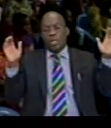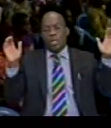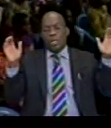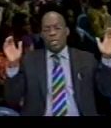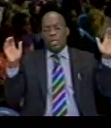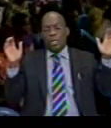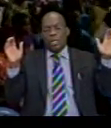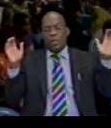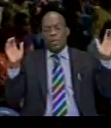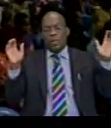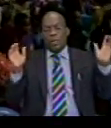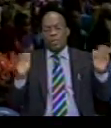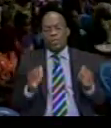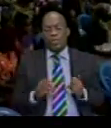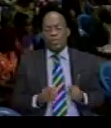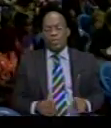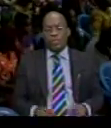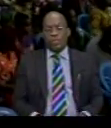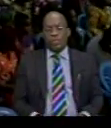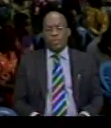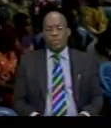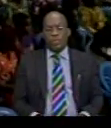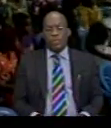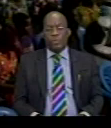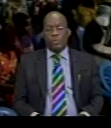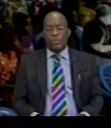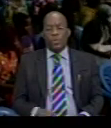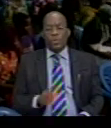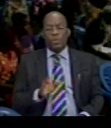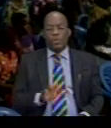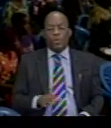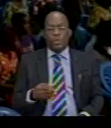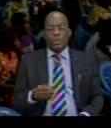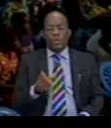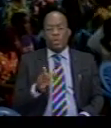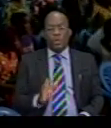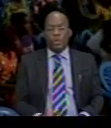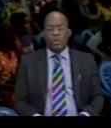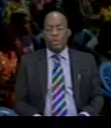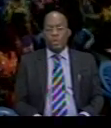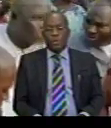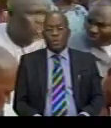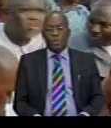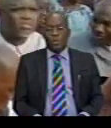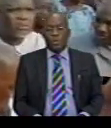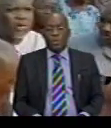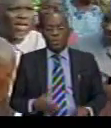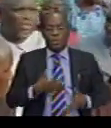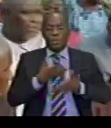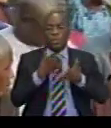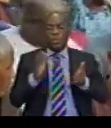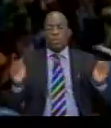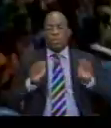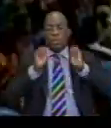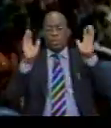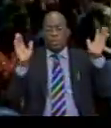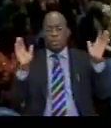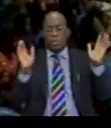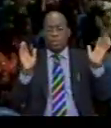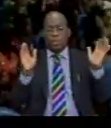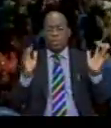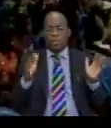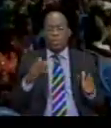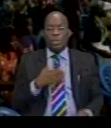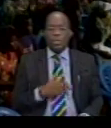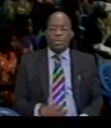Est-ce qu'on peut pousser un cri de joie à l'Éternel, le roi des rois? S'il vous plaît, nous allons nous tenir